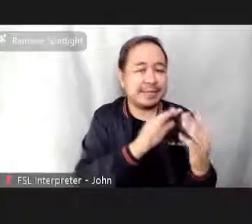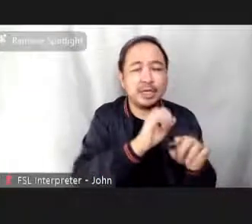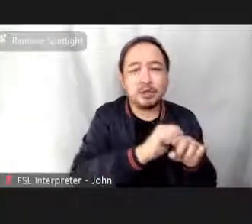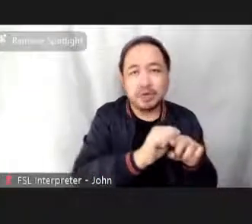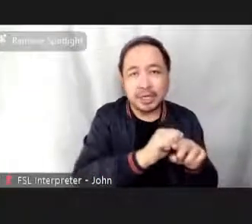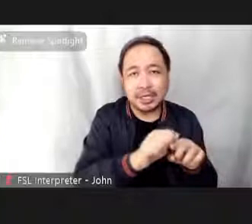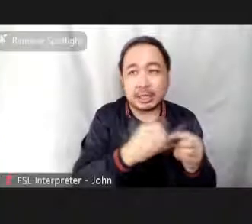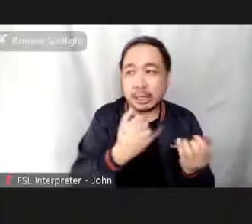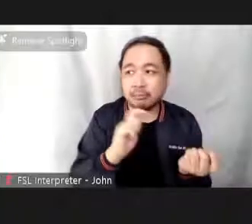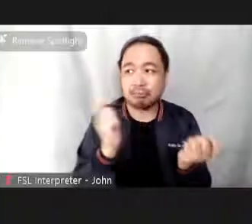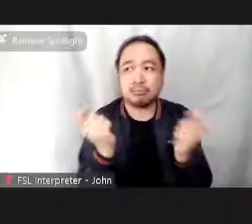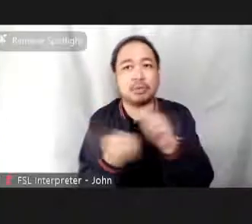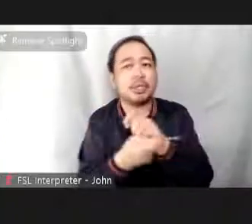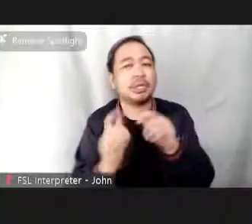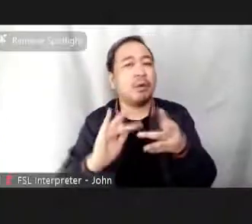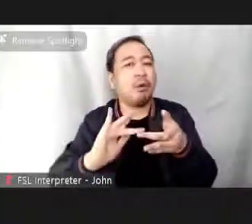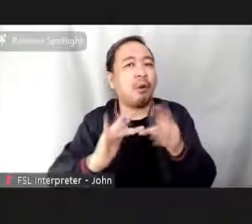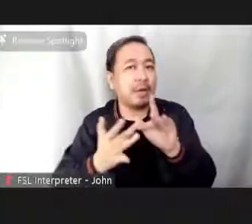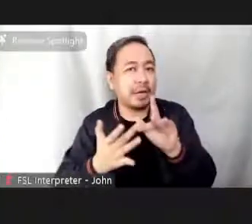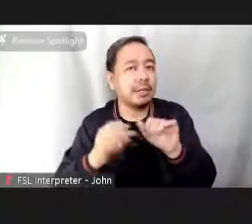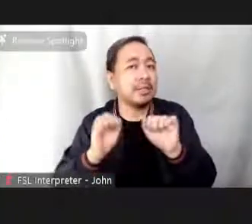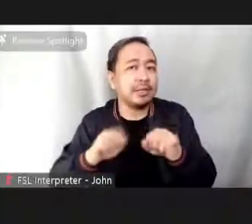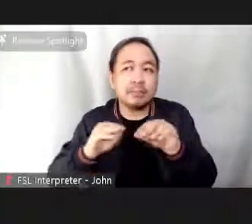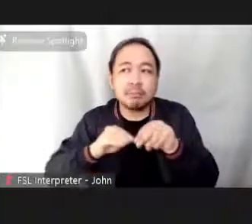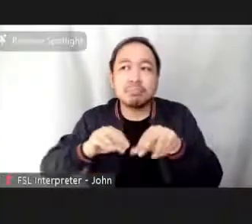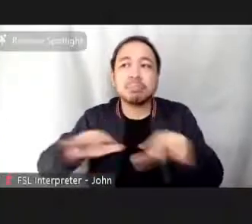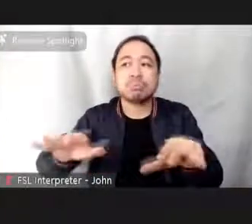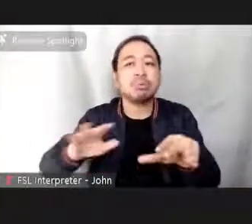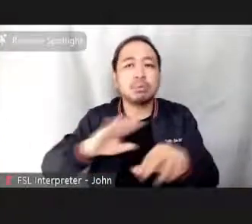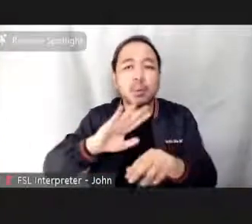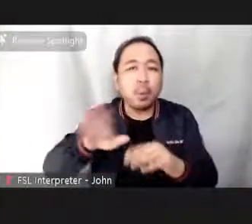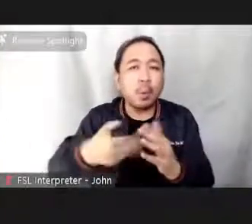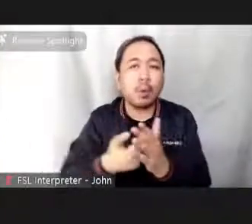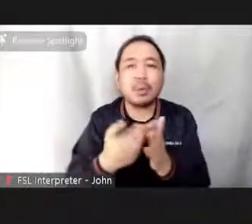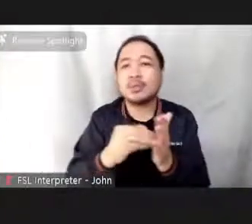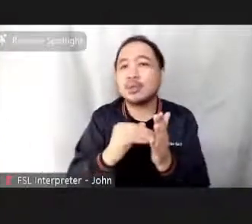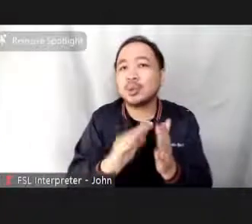online one that can reach students from all over the country.